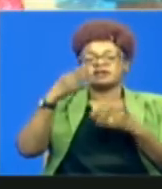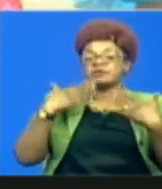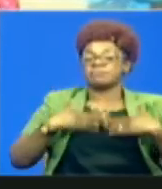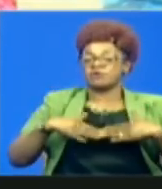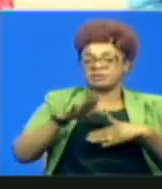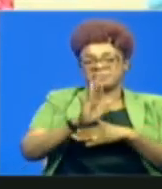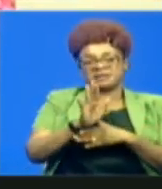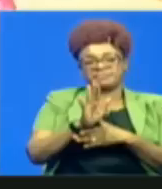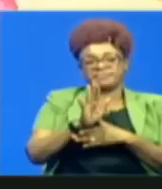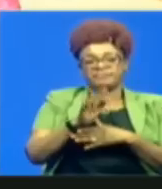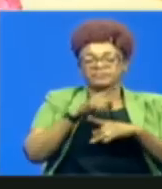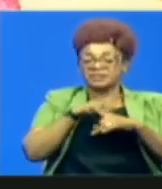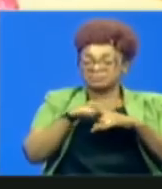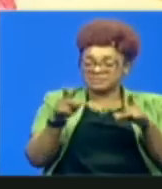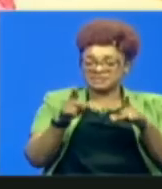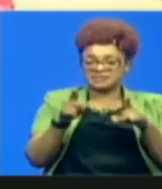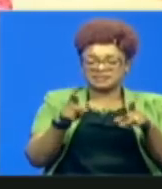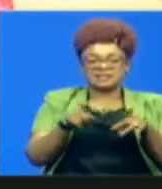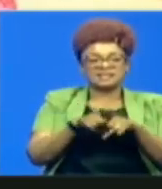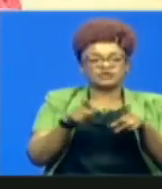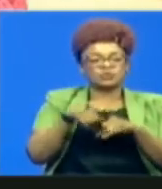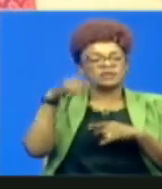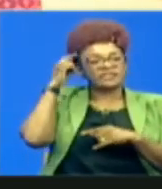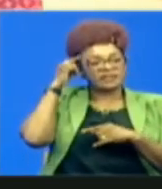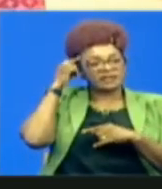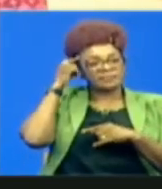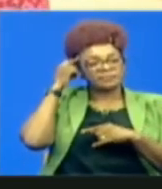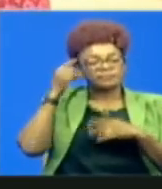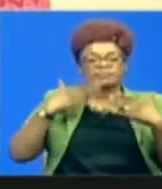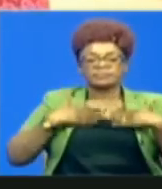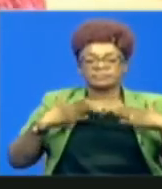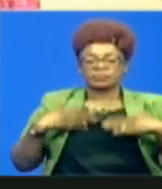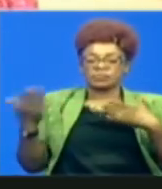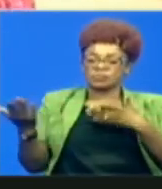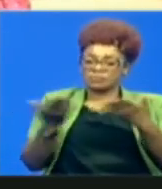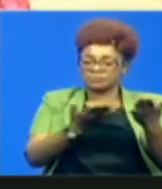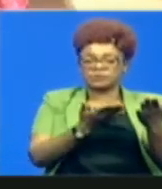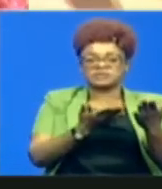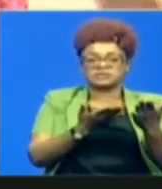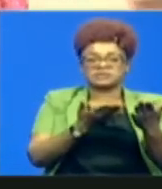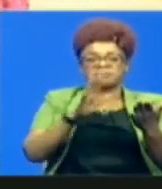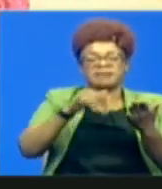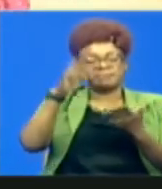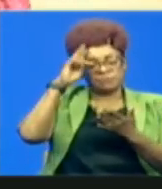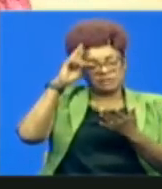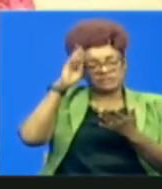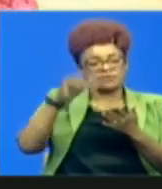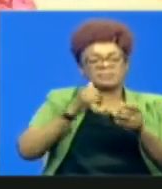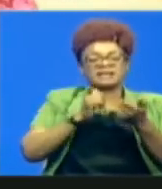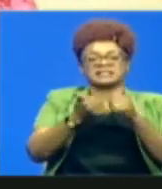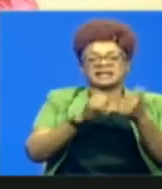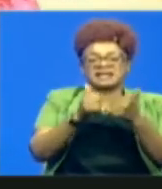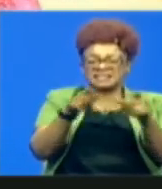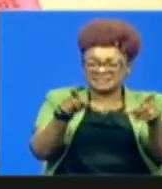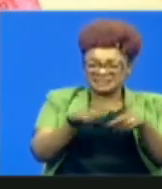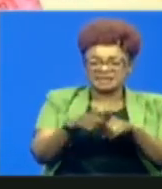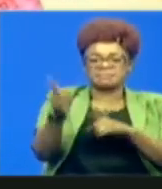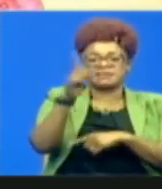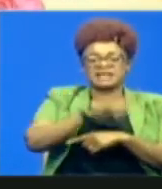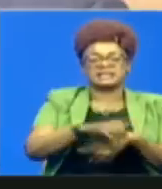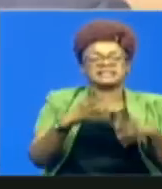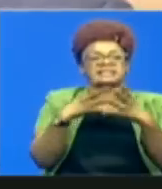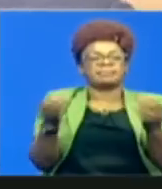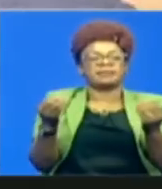one. But as fate would have it, Mildred's body was brought here by police from Kasarani on the very day she went